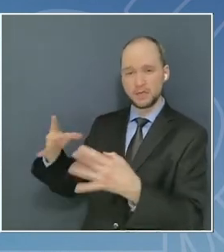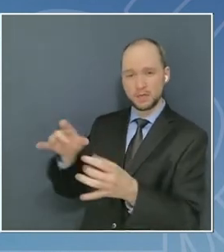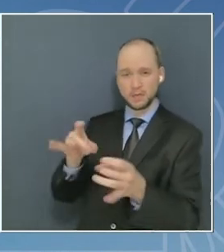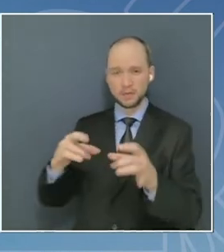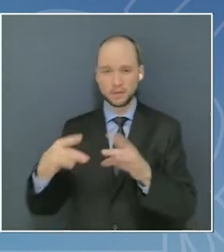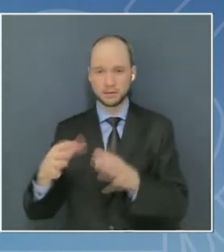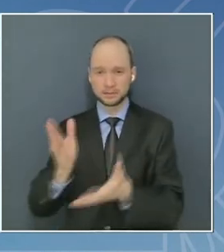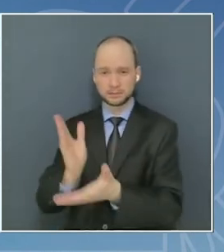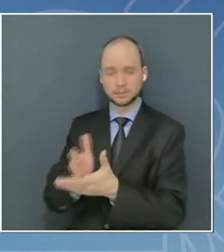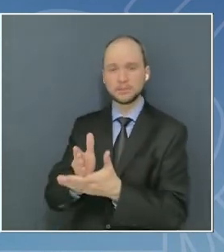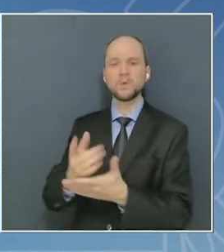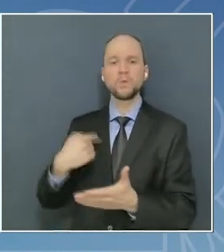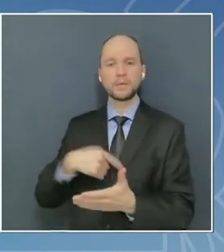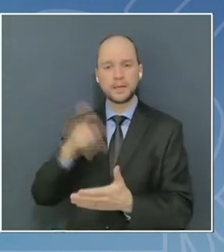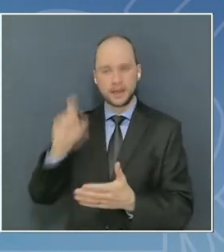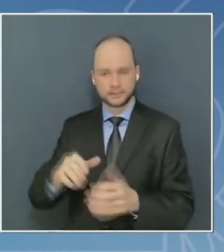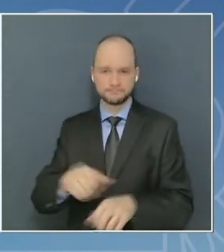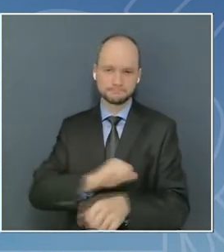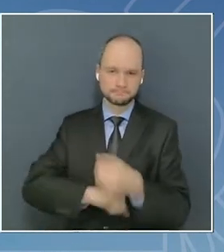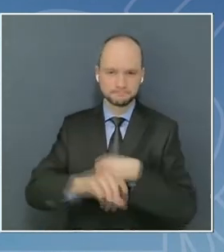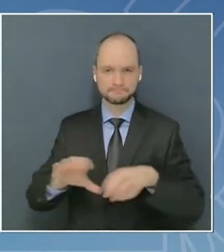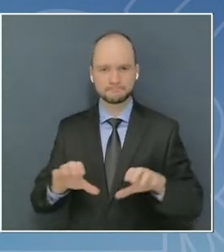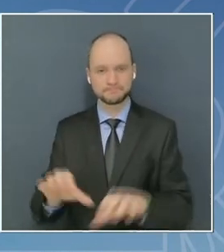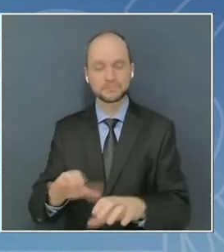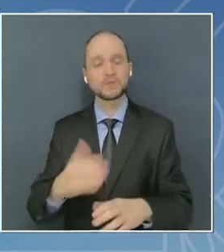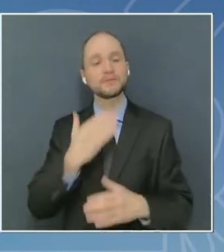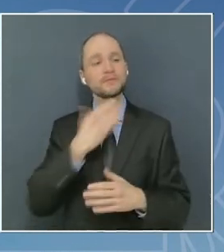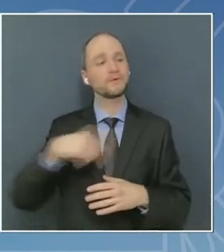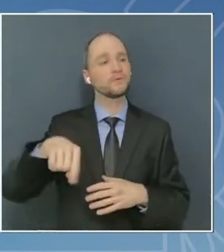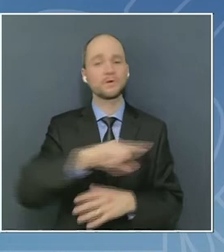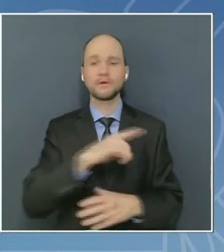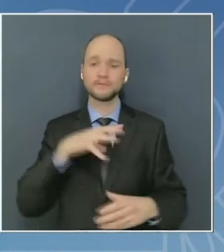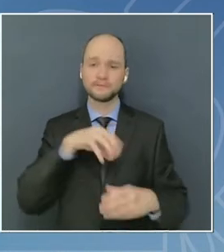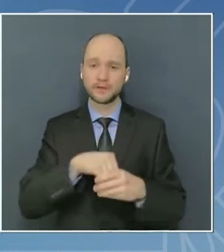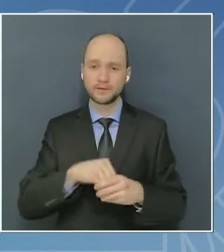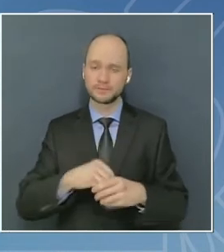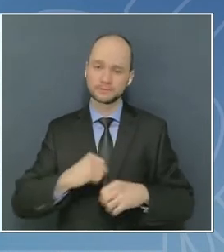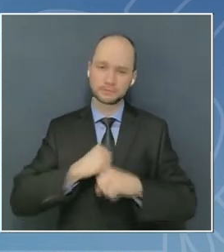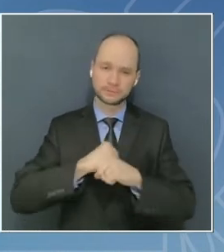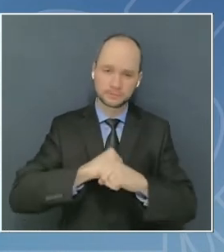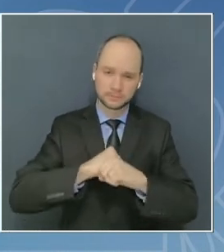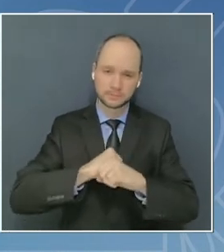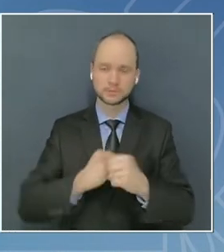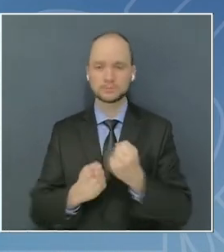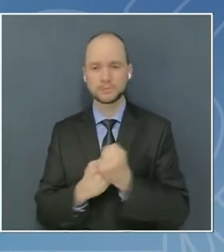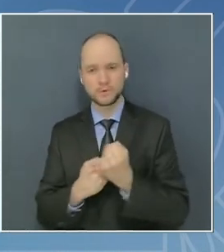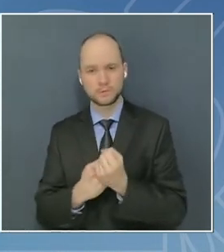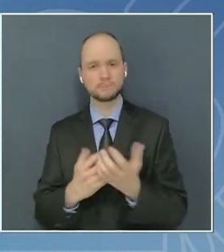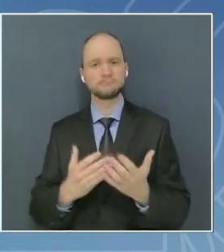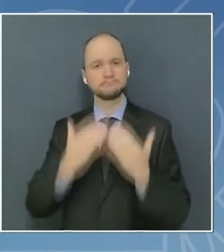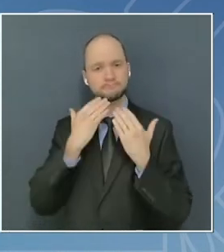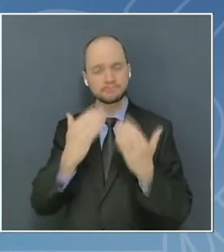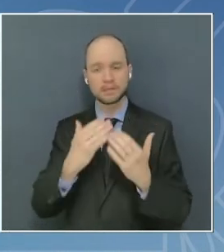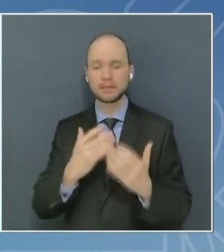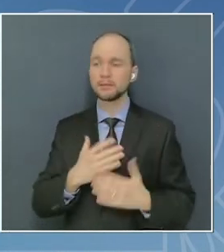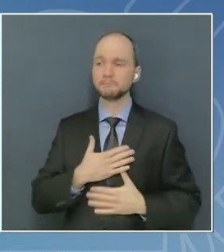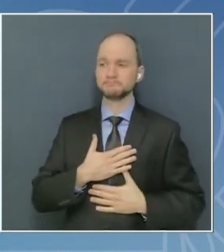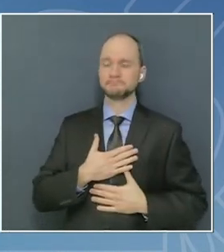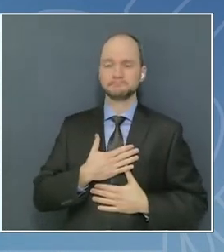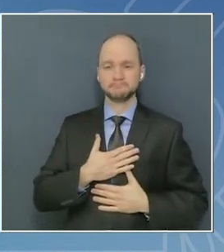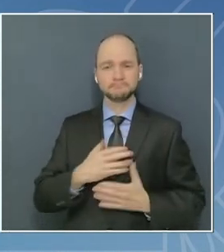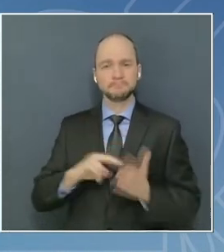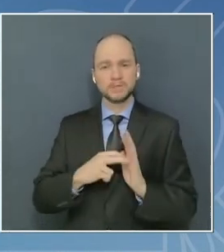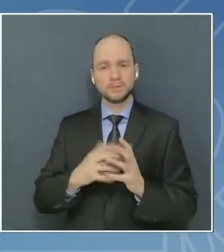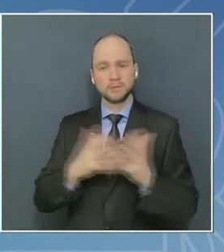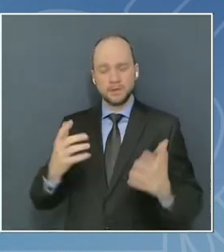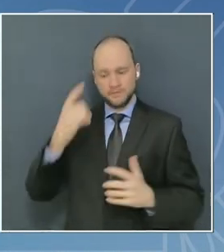of you for joining me on the front lines of this struggle. It means the world to me and to so many other Asian and Native Hawaiian and Pacific